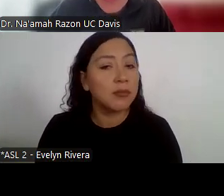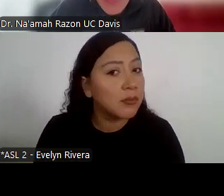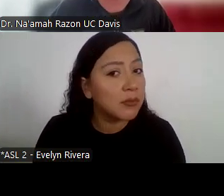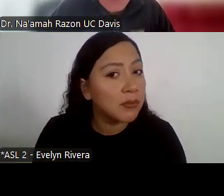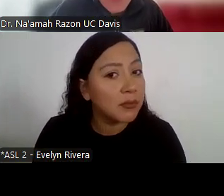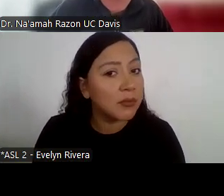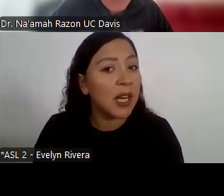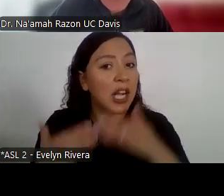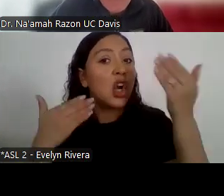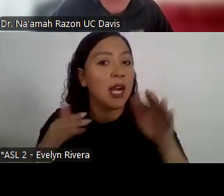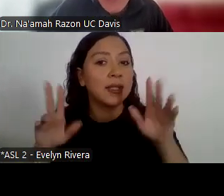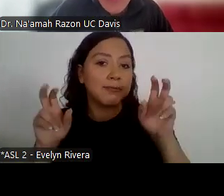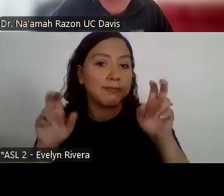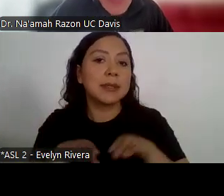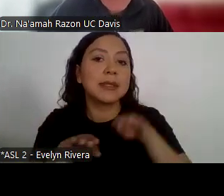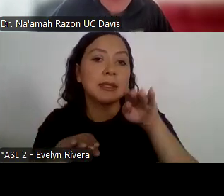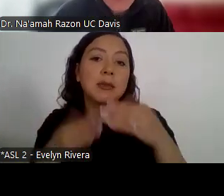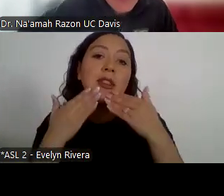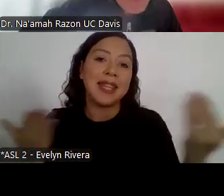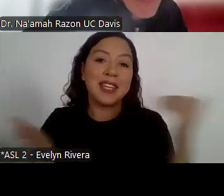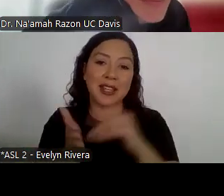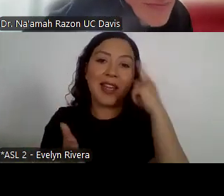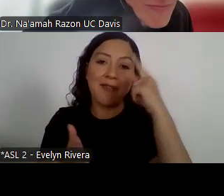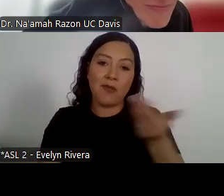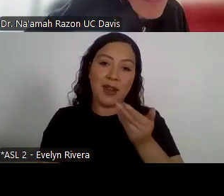next steps? And so thank you again for having us.